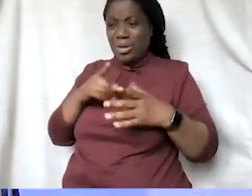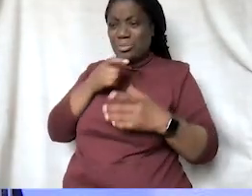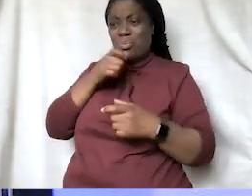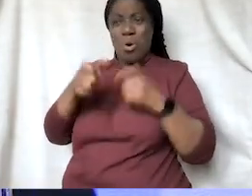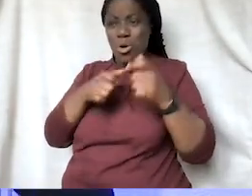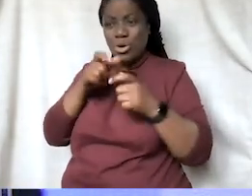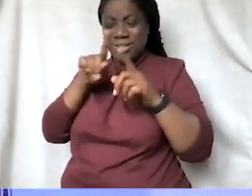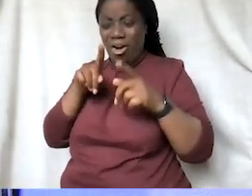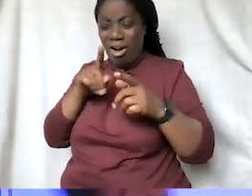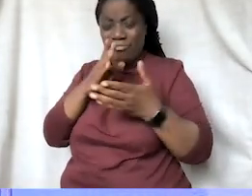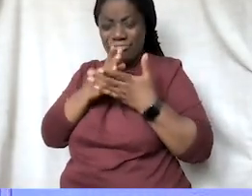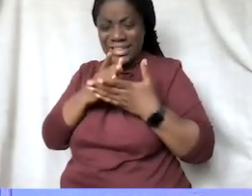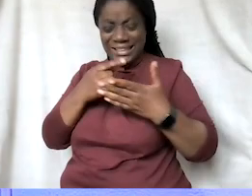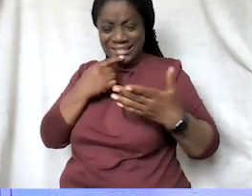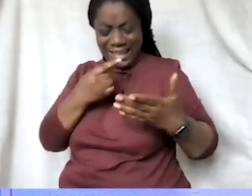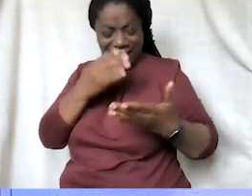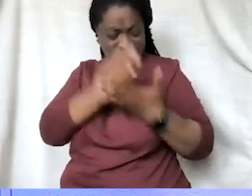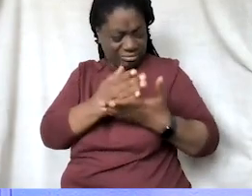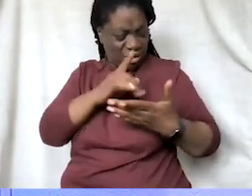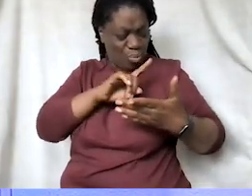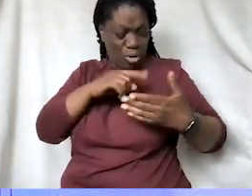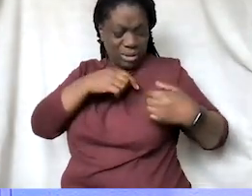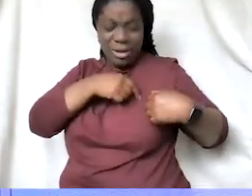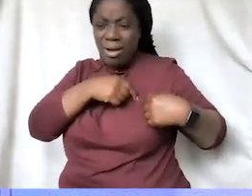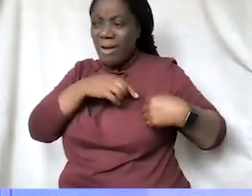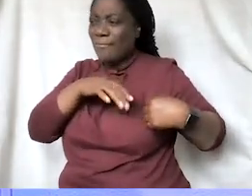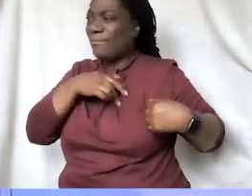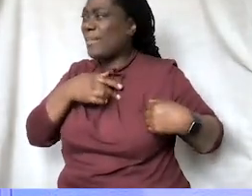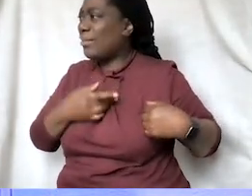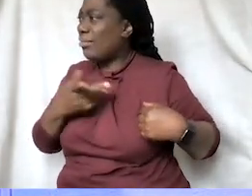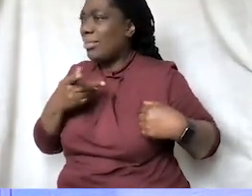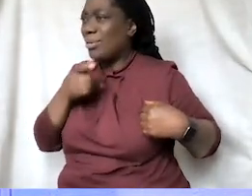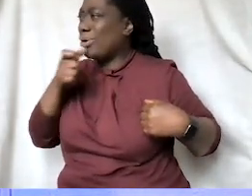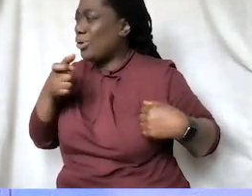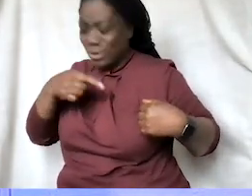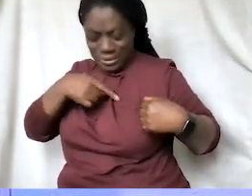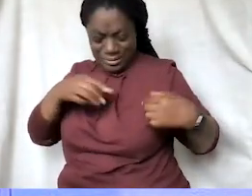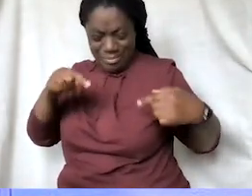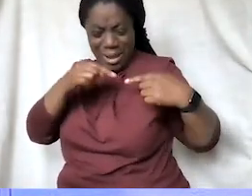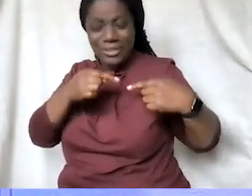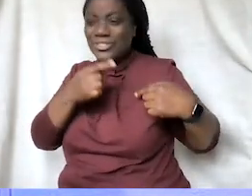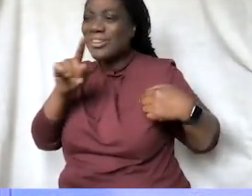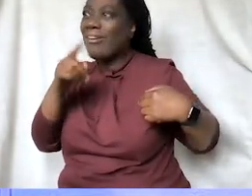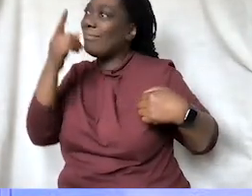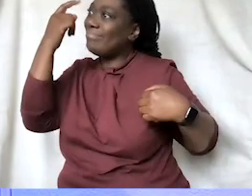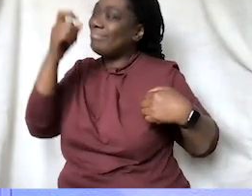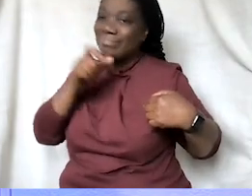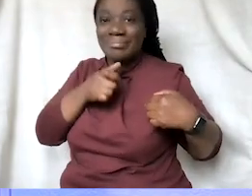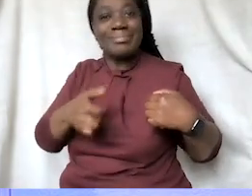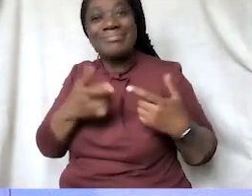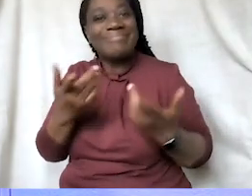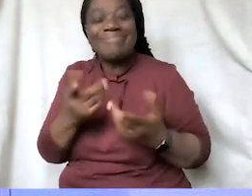can actually capture the sentiments of your heart. But there is power in prayer. You are